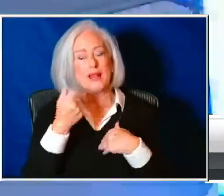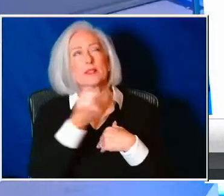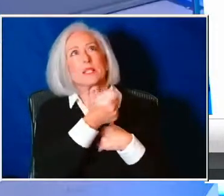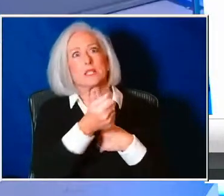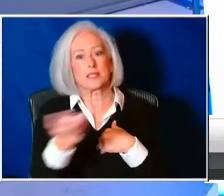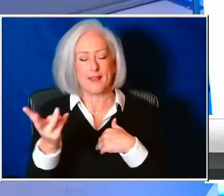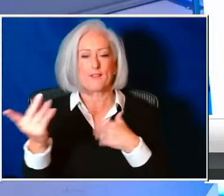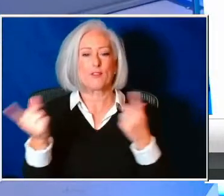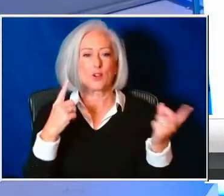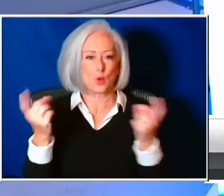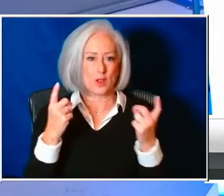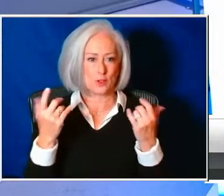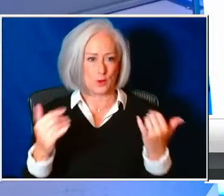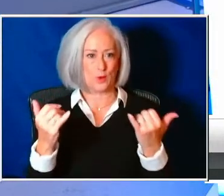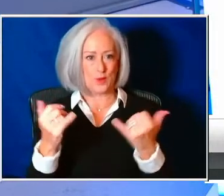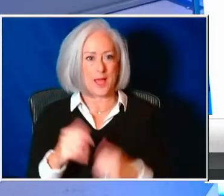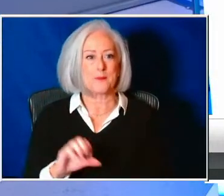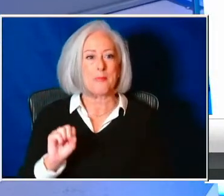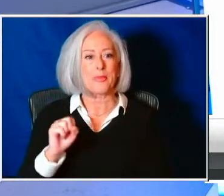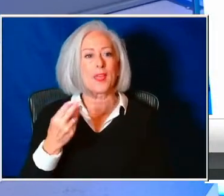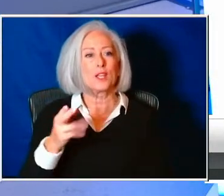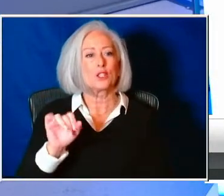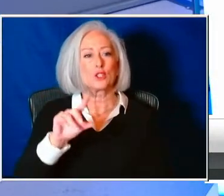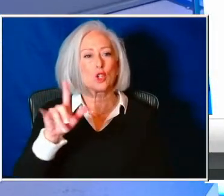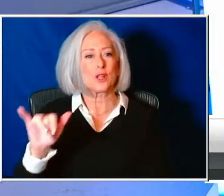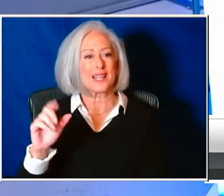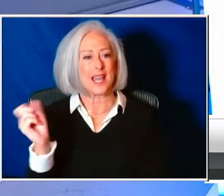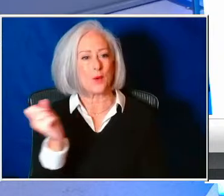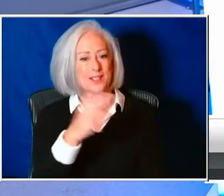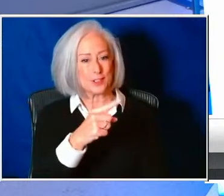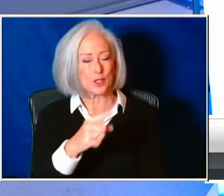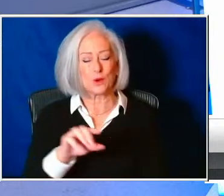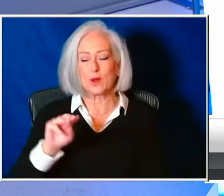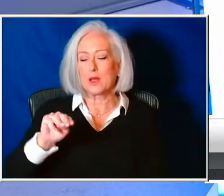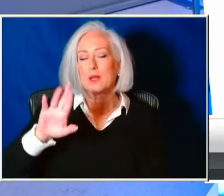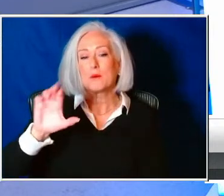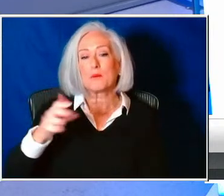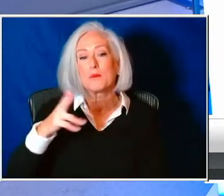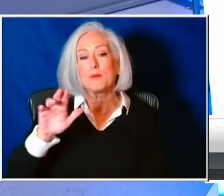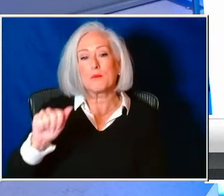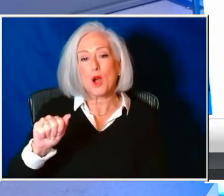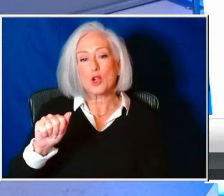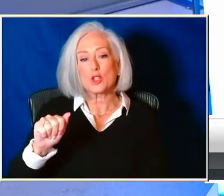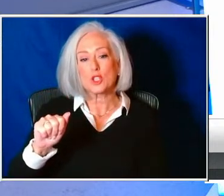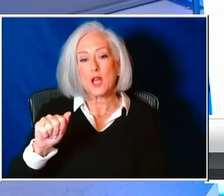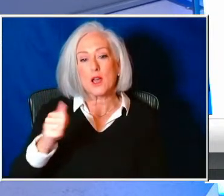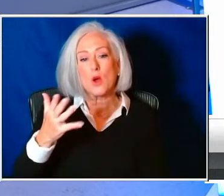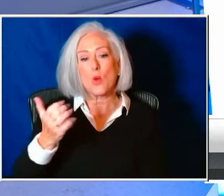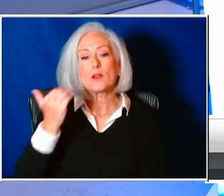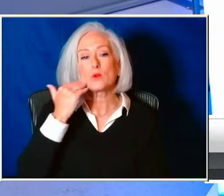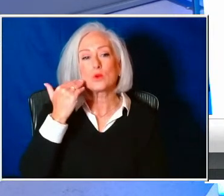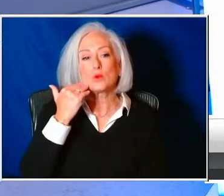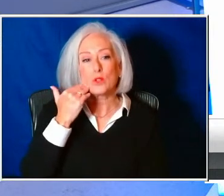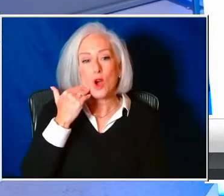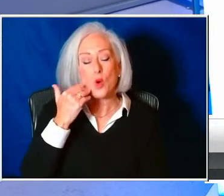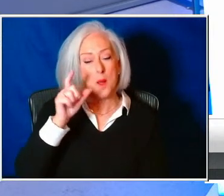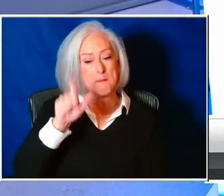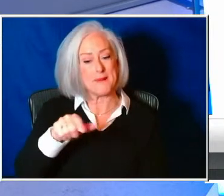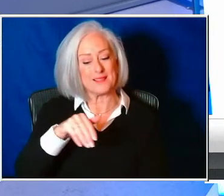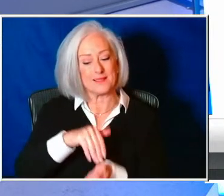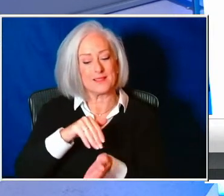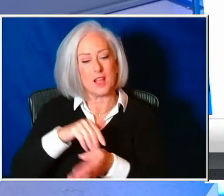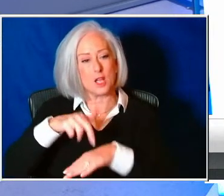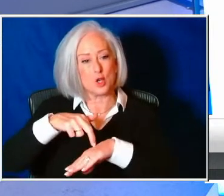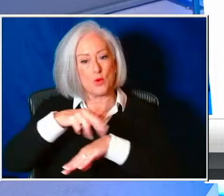to those. And Shirley, I'm going to give them to you. Marcia has a question. Do you need a physician's referral